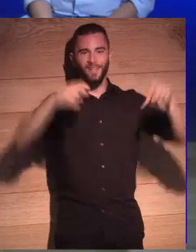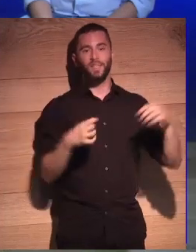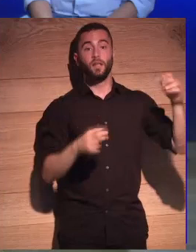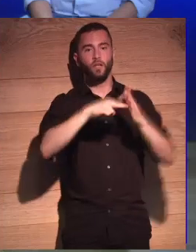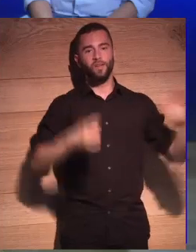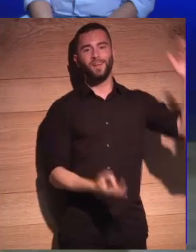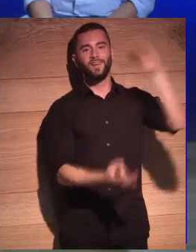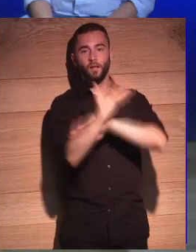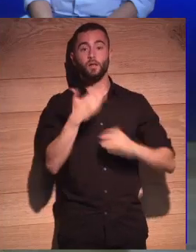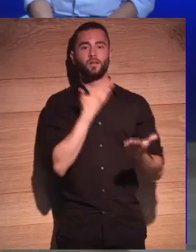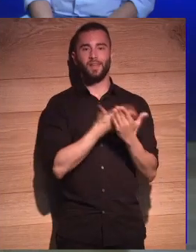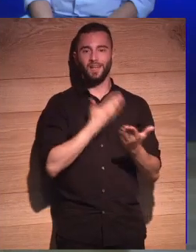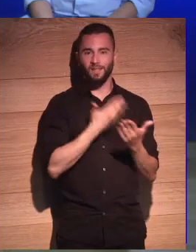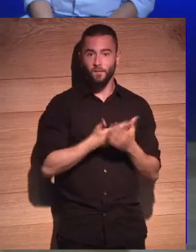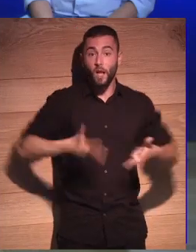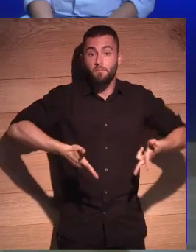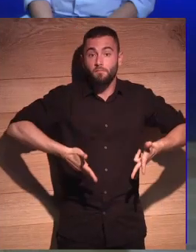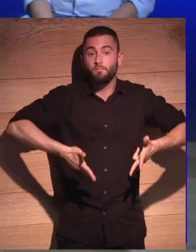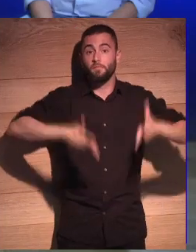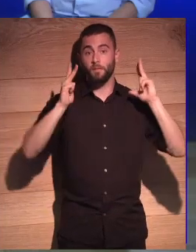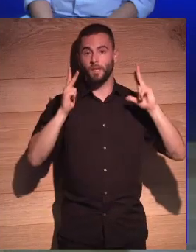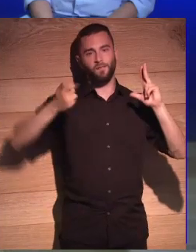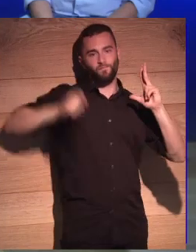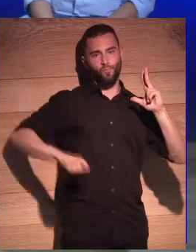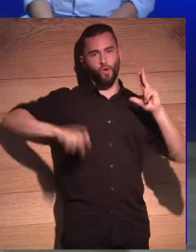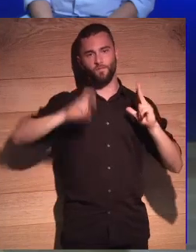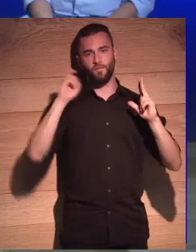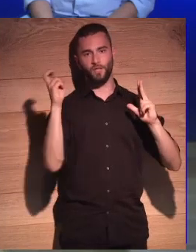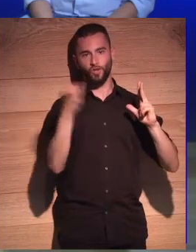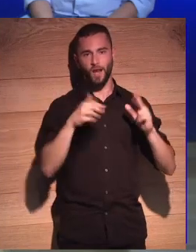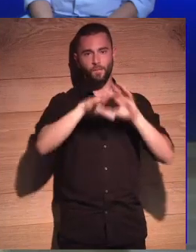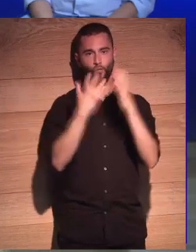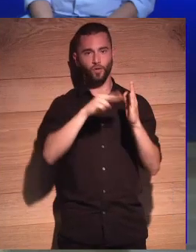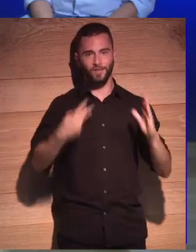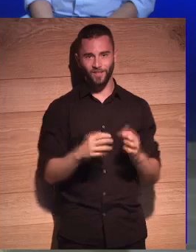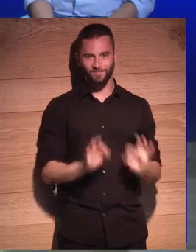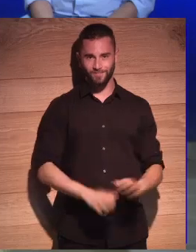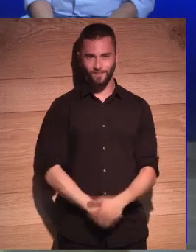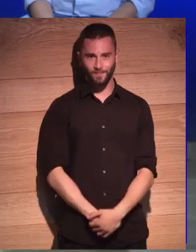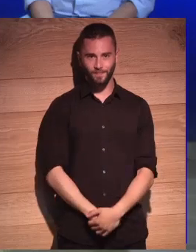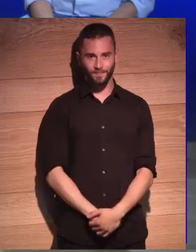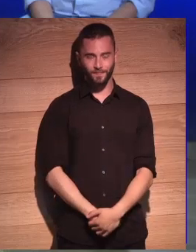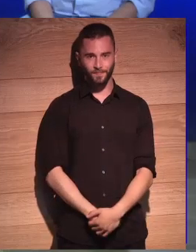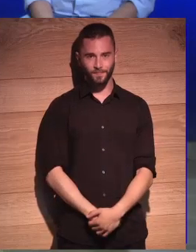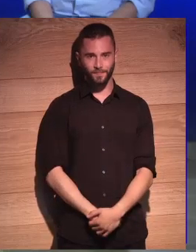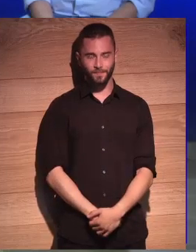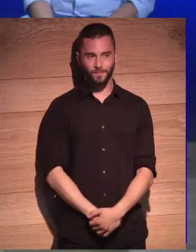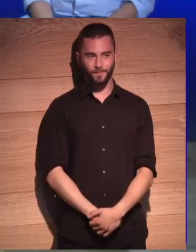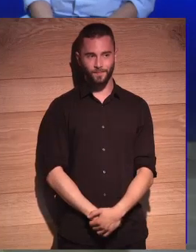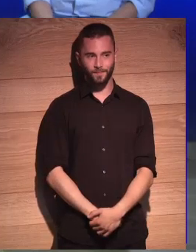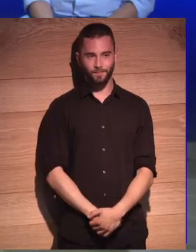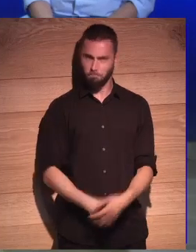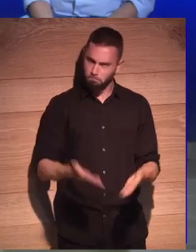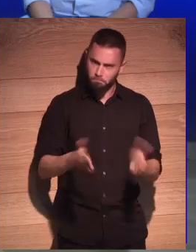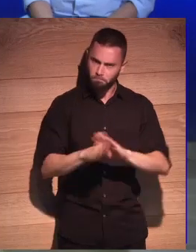now. So what we're seeing is a high-tech company that allows to certify professionals within this specific